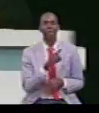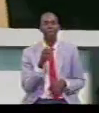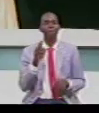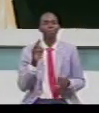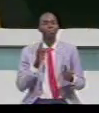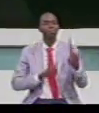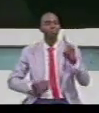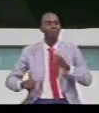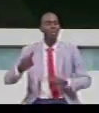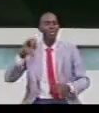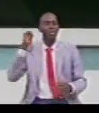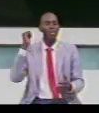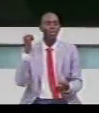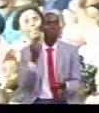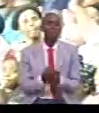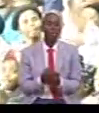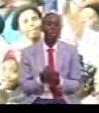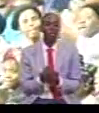Lusaka. Amen.